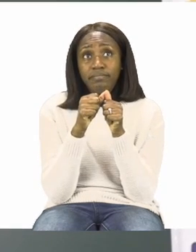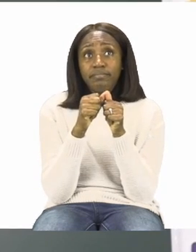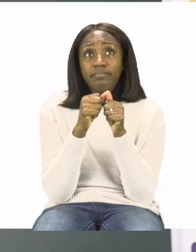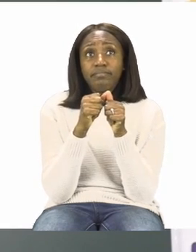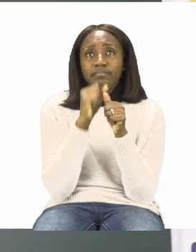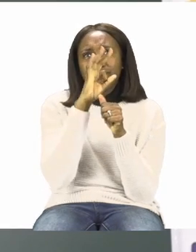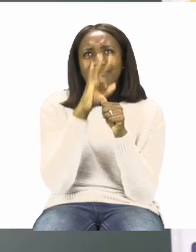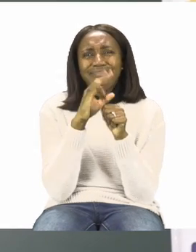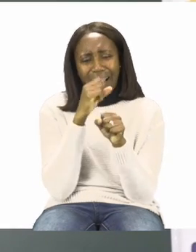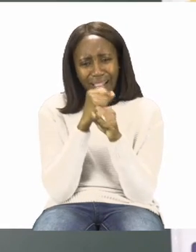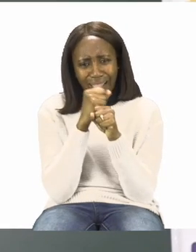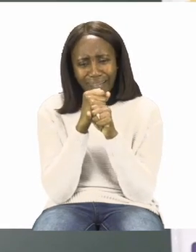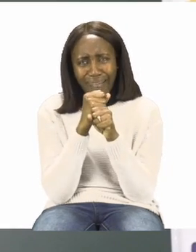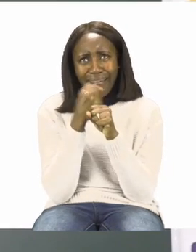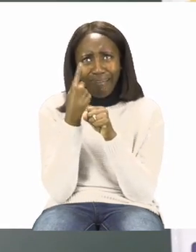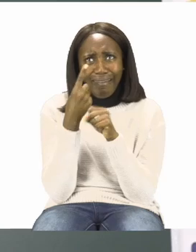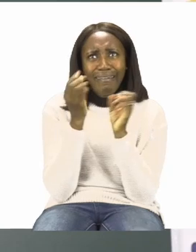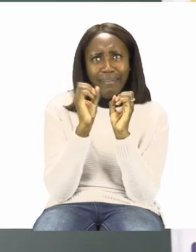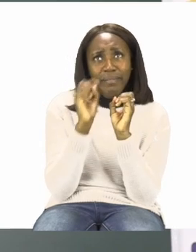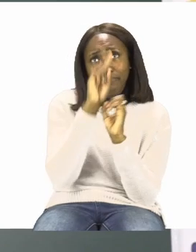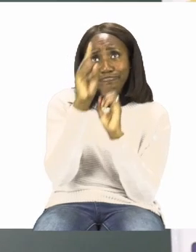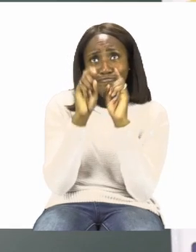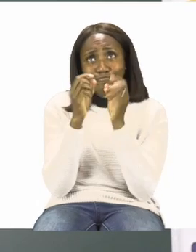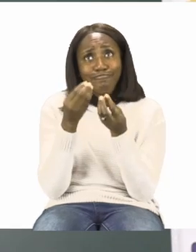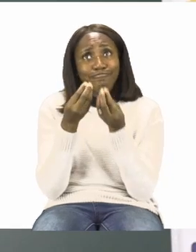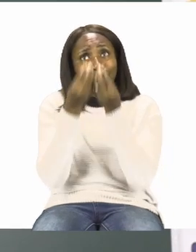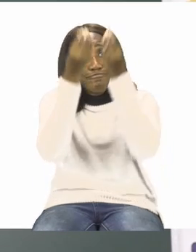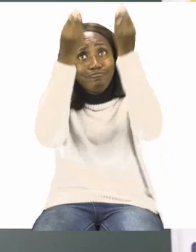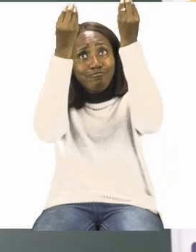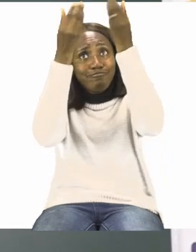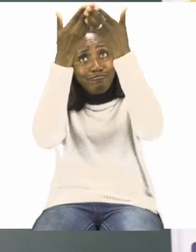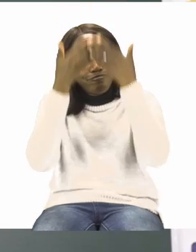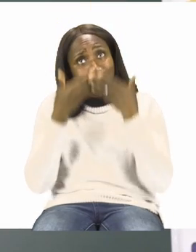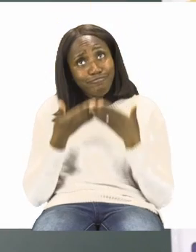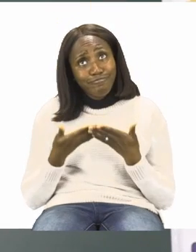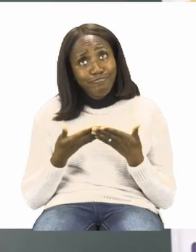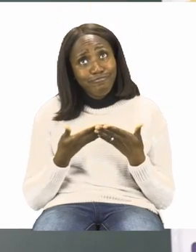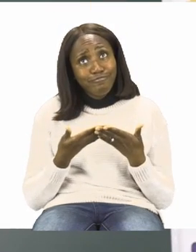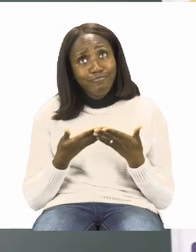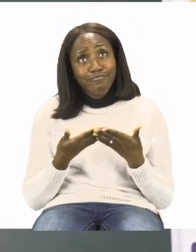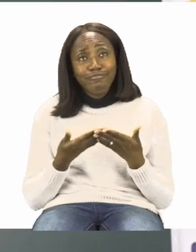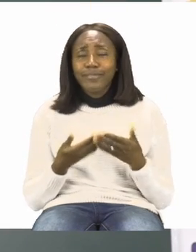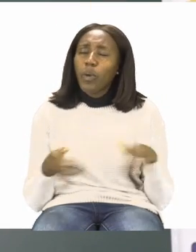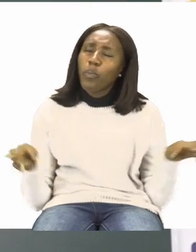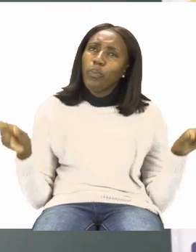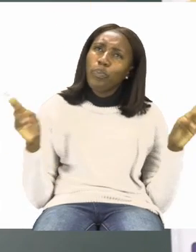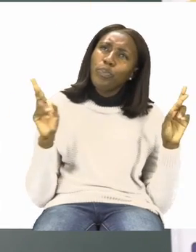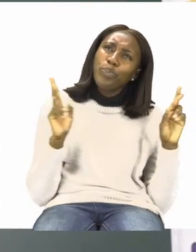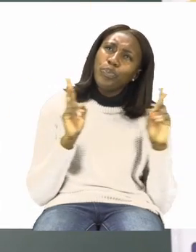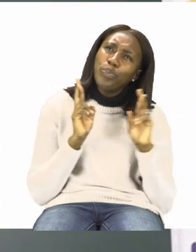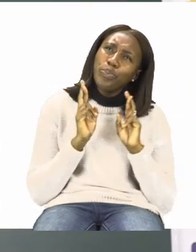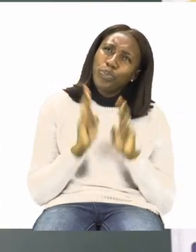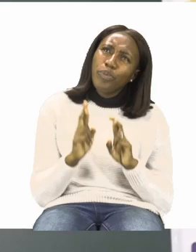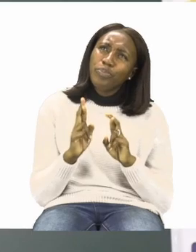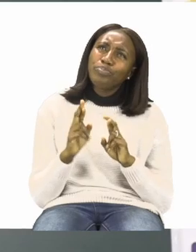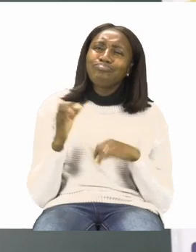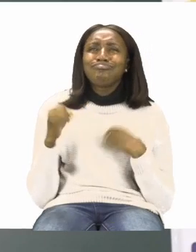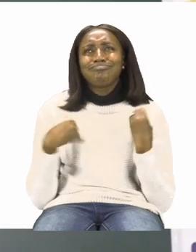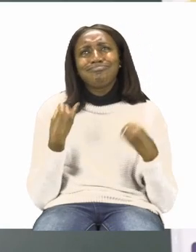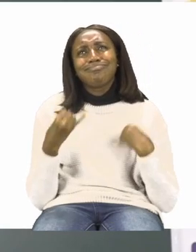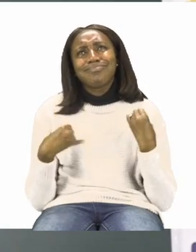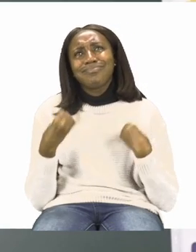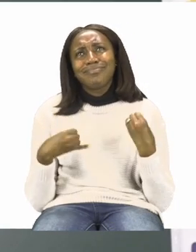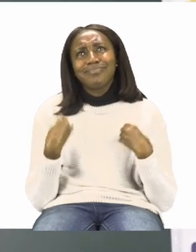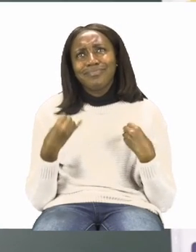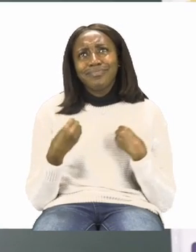it difficult, you can always ask a grown-up to help you. So I hope that you will enjoy the rest of this activity.